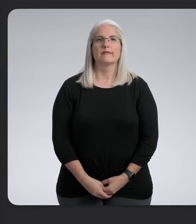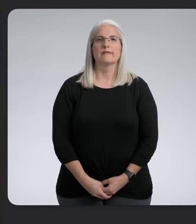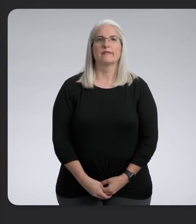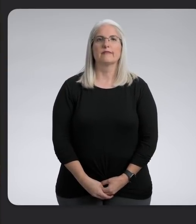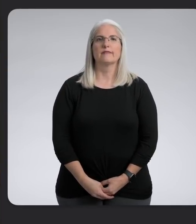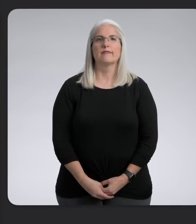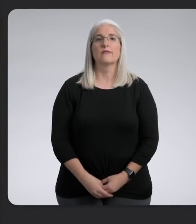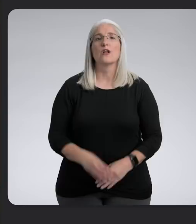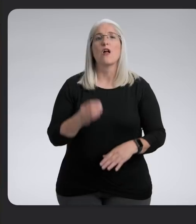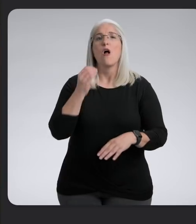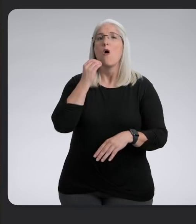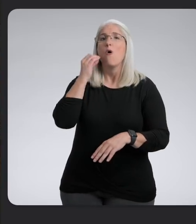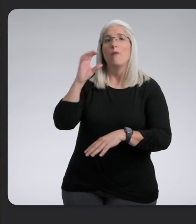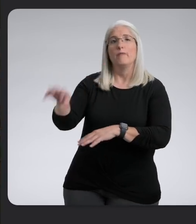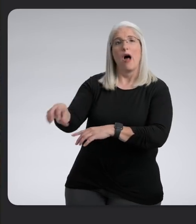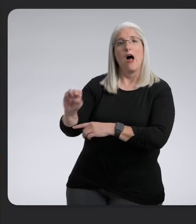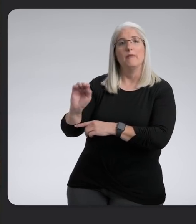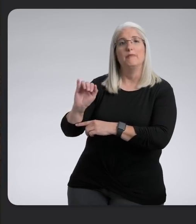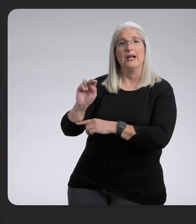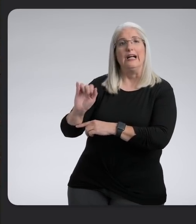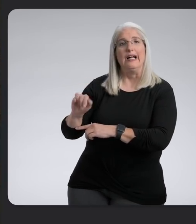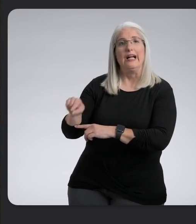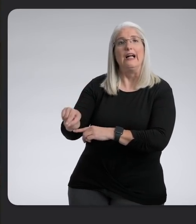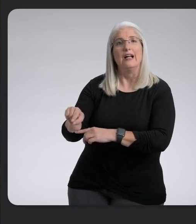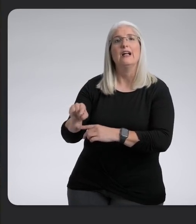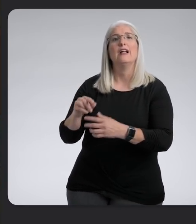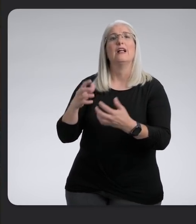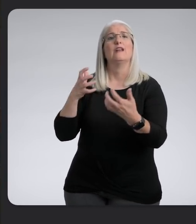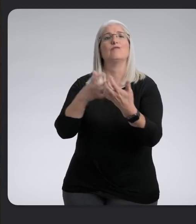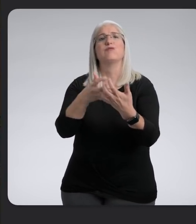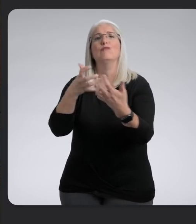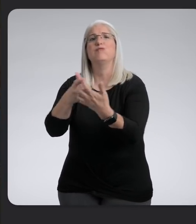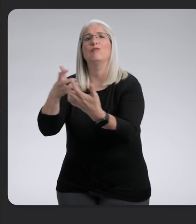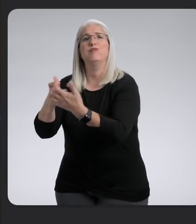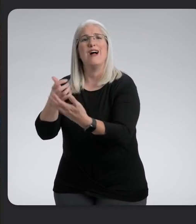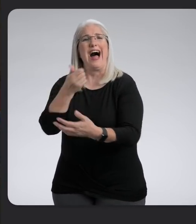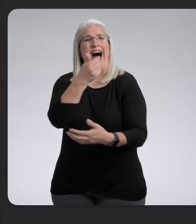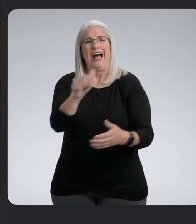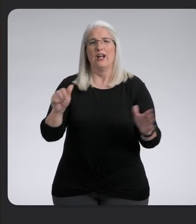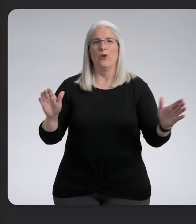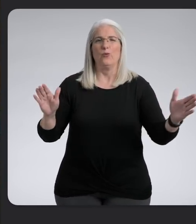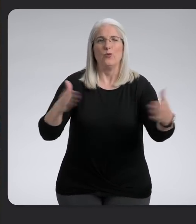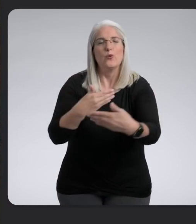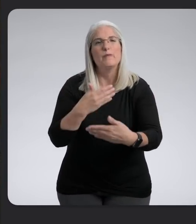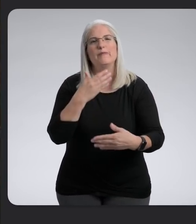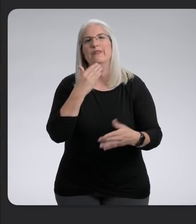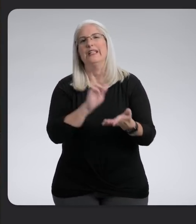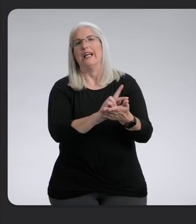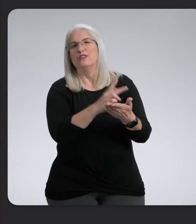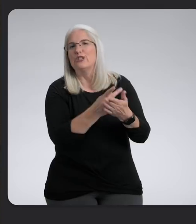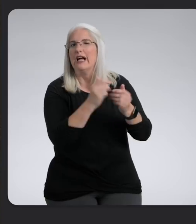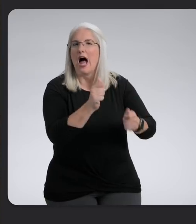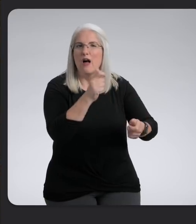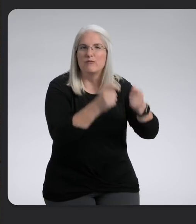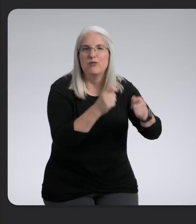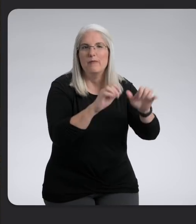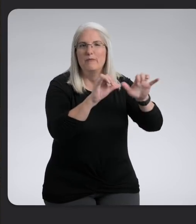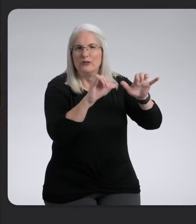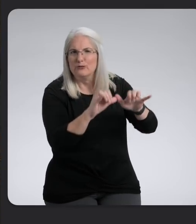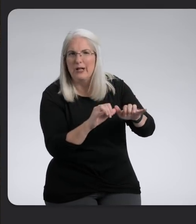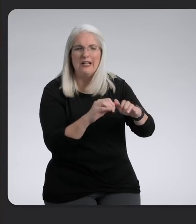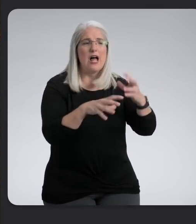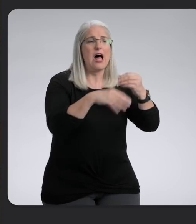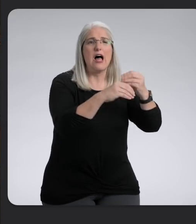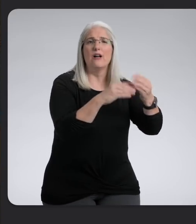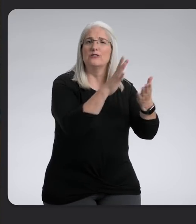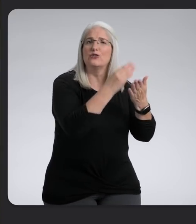HomePod Mini is perfect for any room, like the kitchen, where you can convert measurements, set a timer, or add to your grocery list. Of course, you can